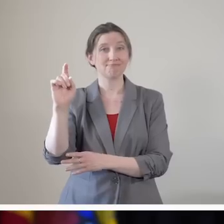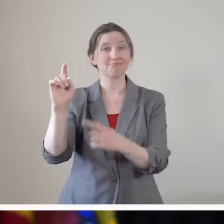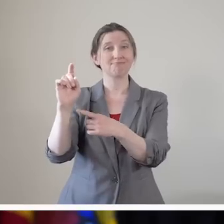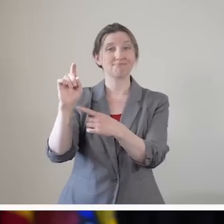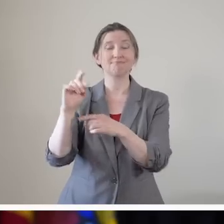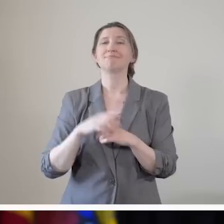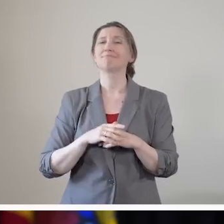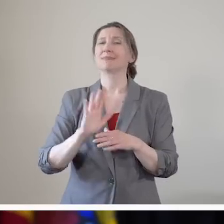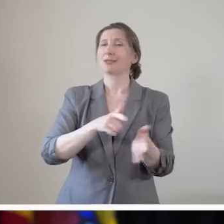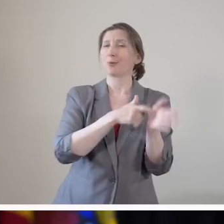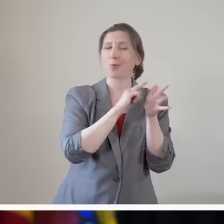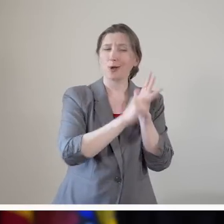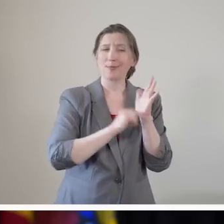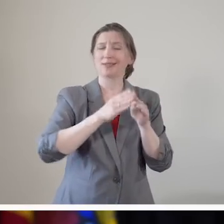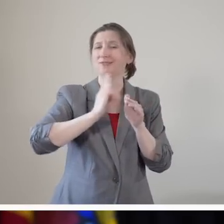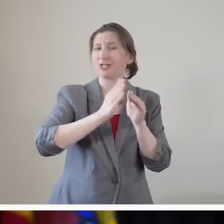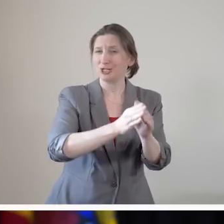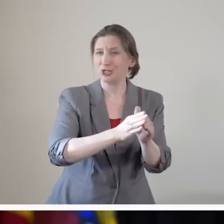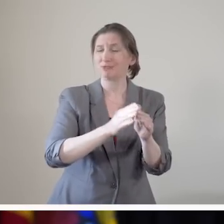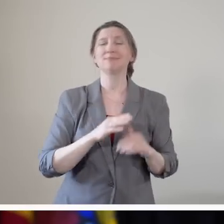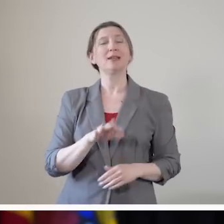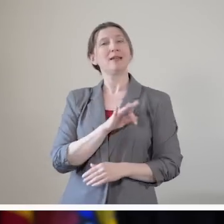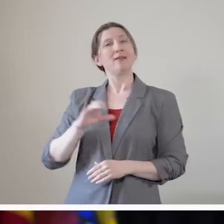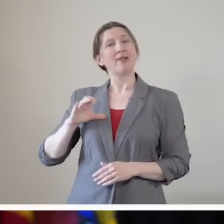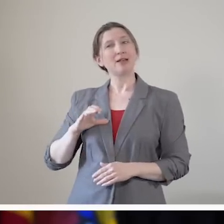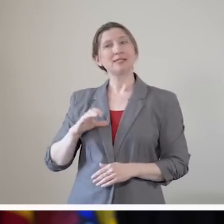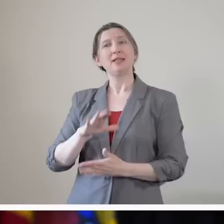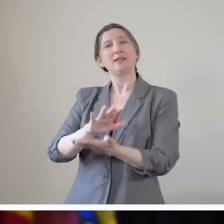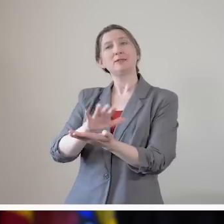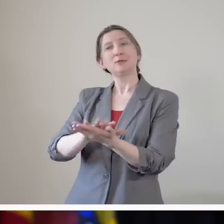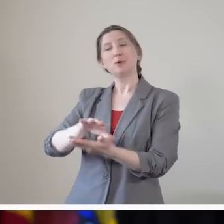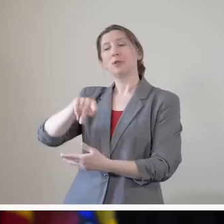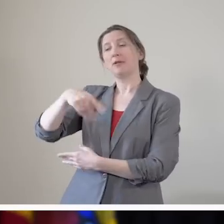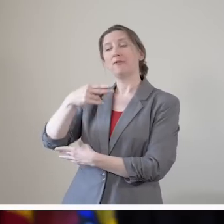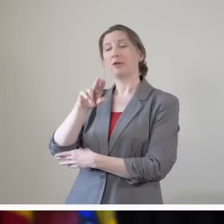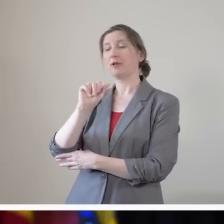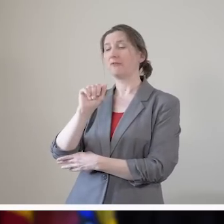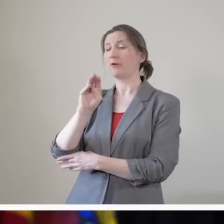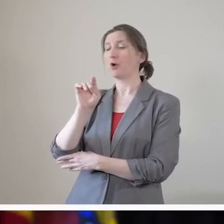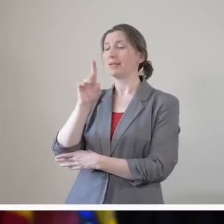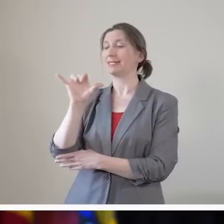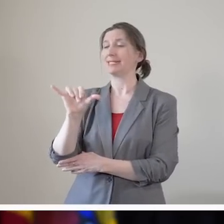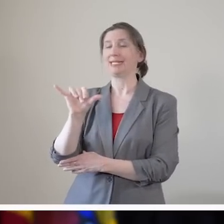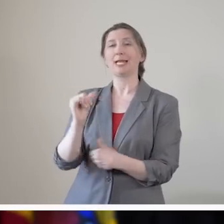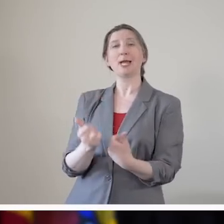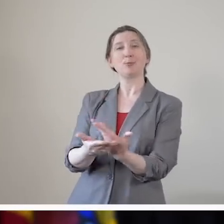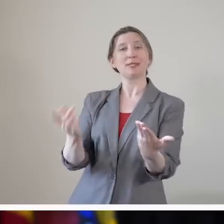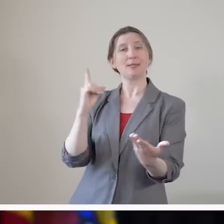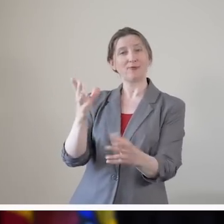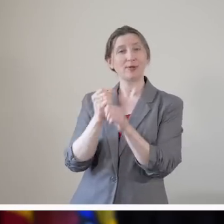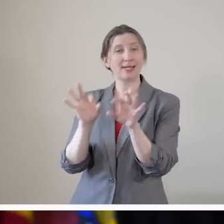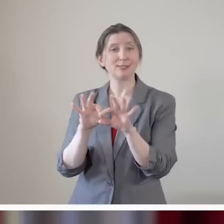the requirements of their respective course of study. Upon the recommendation of the faculty of the School of Pharmacy, I present these